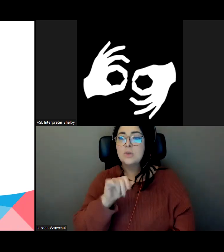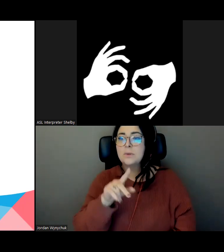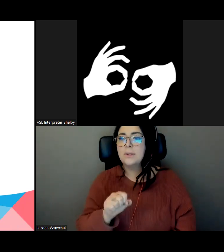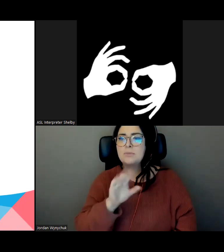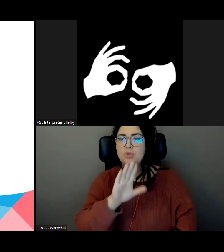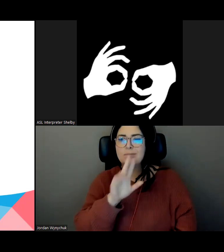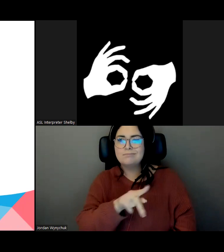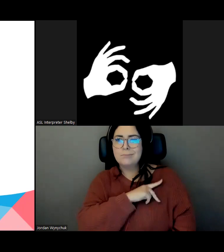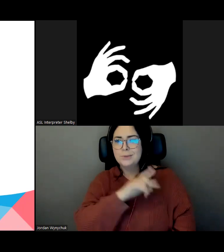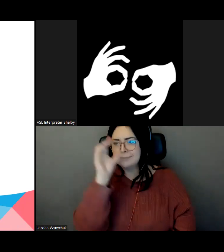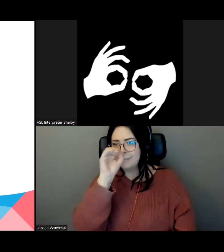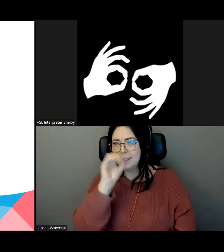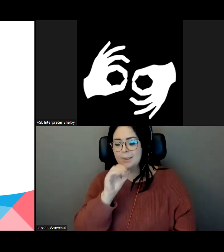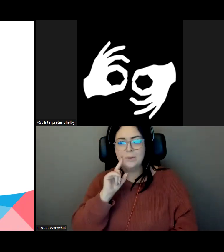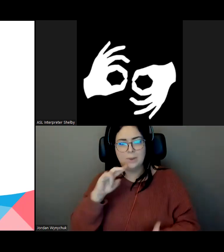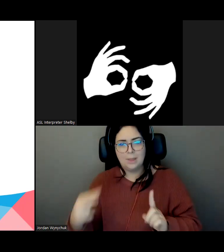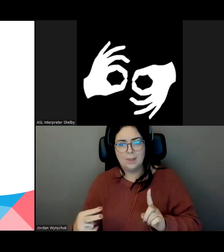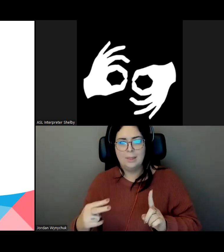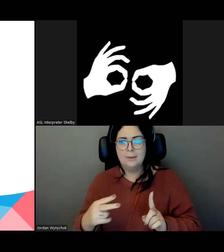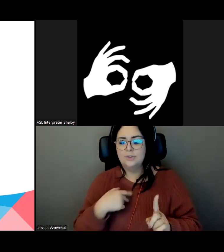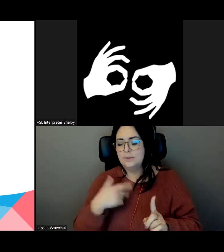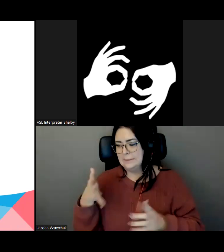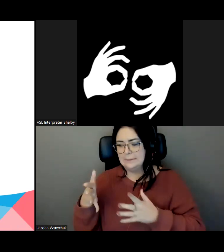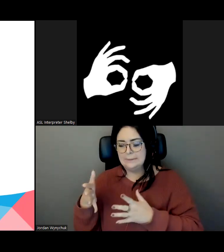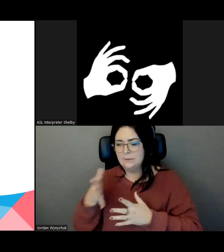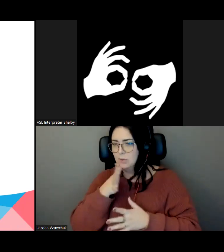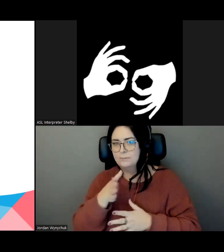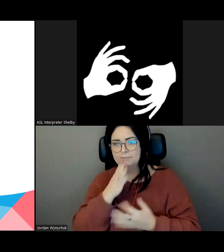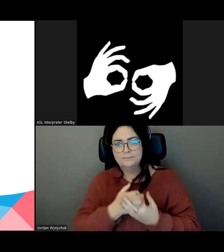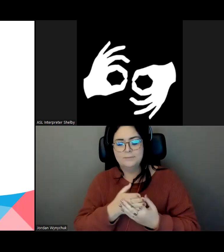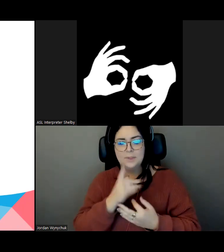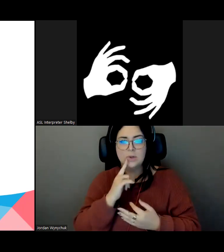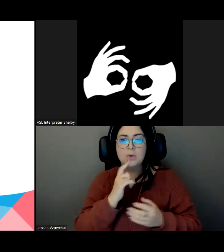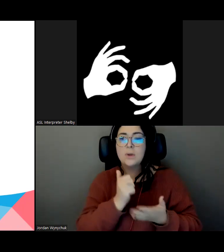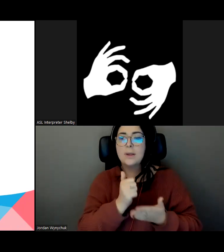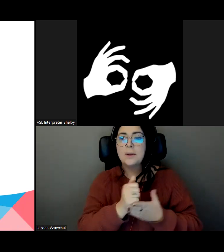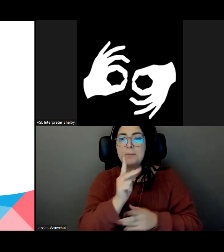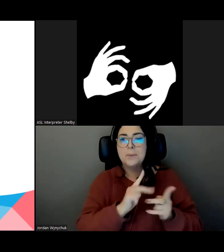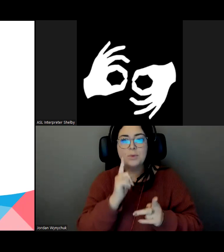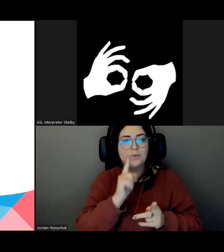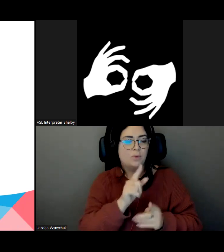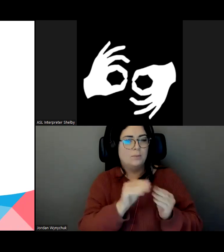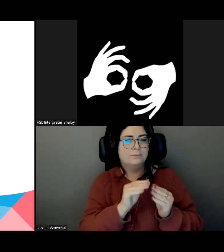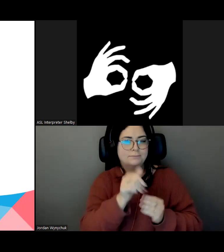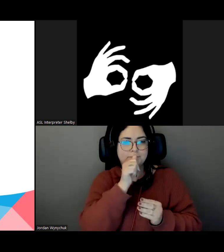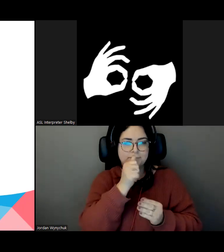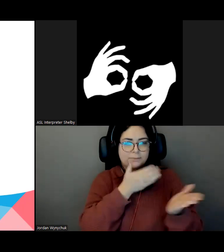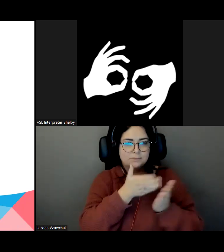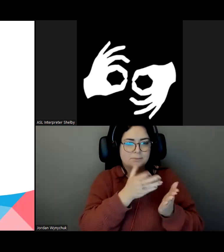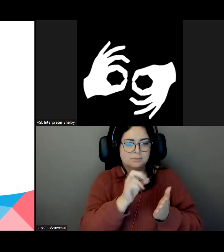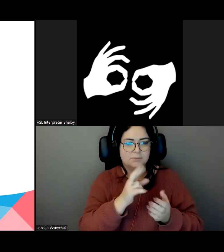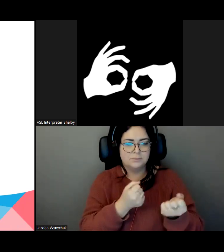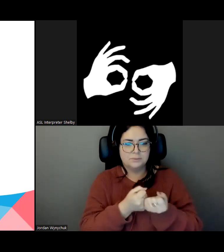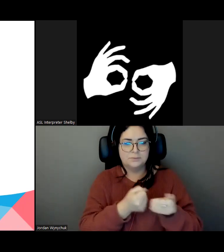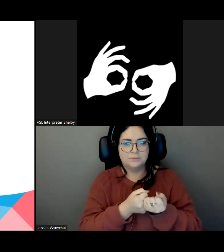Uh, Refer folks to appropriate services and support. So for instance, if you had an